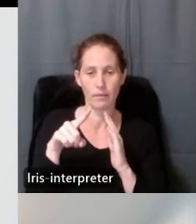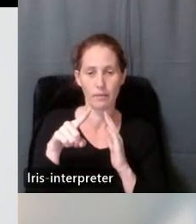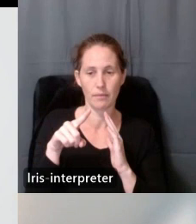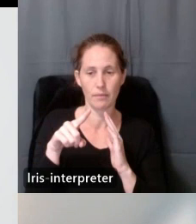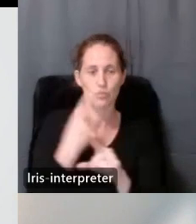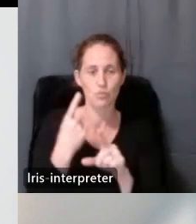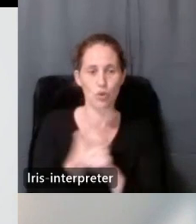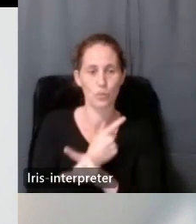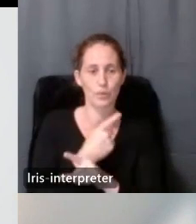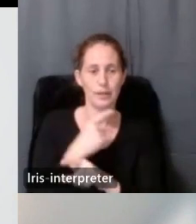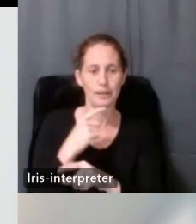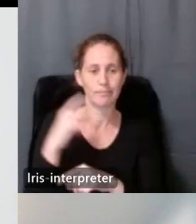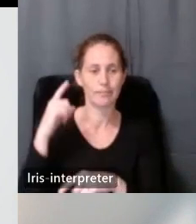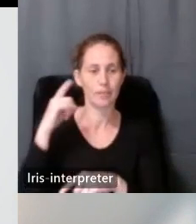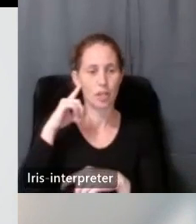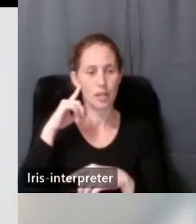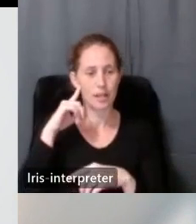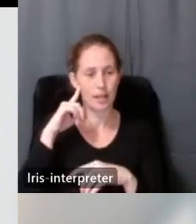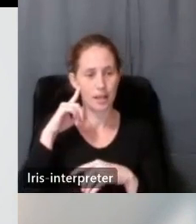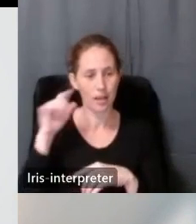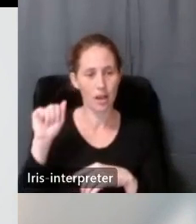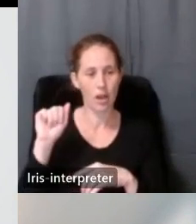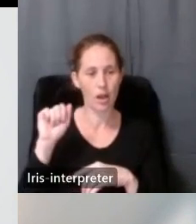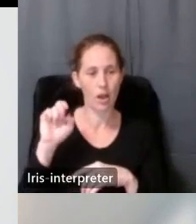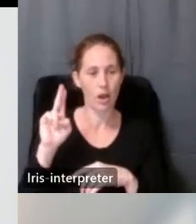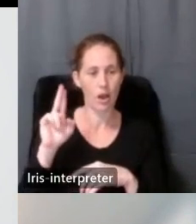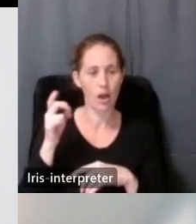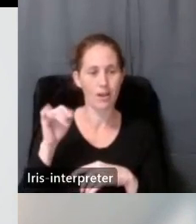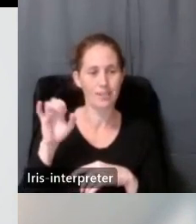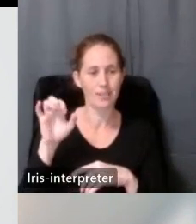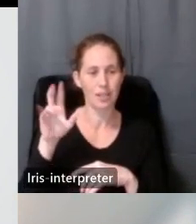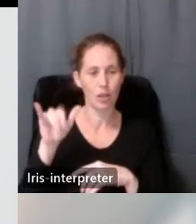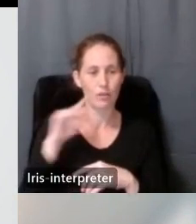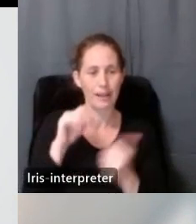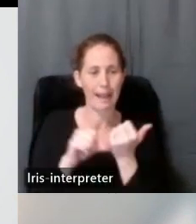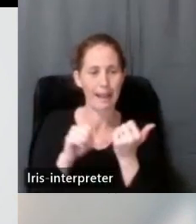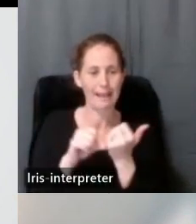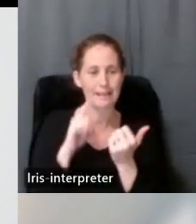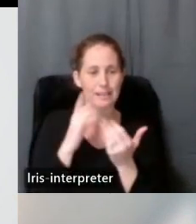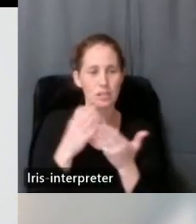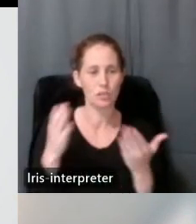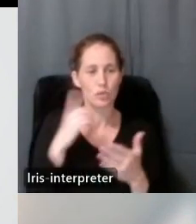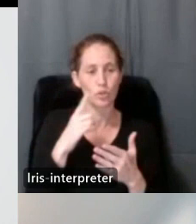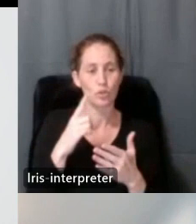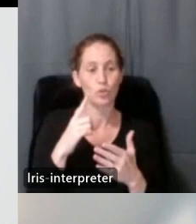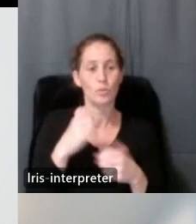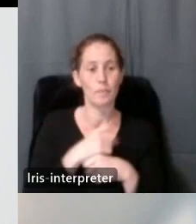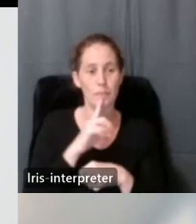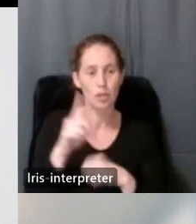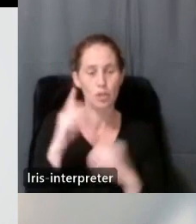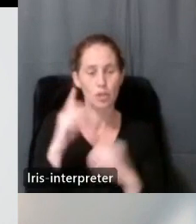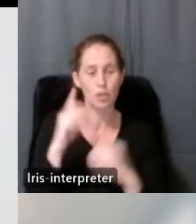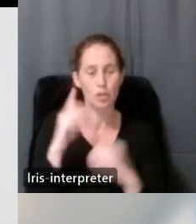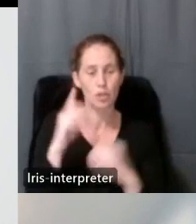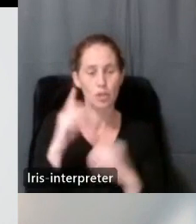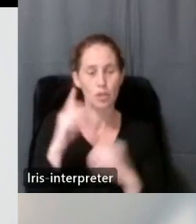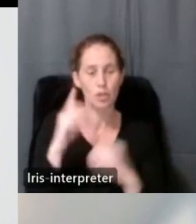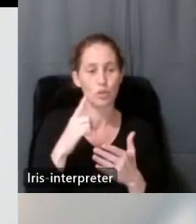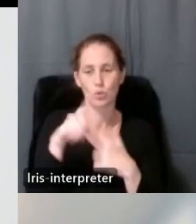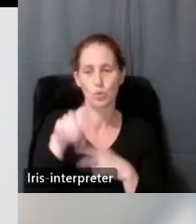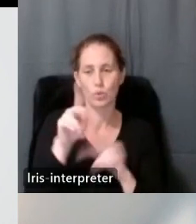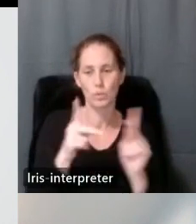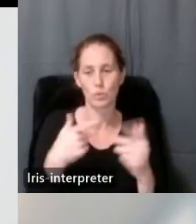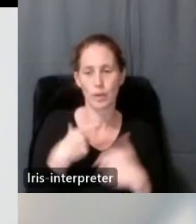appropriate auxiliary aids and services when necessary to ensure equal access to people